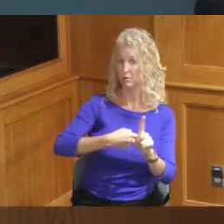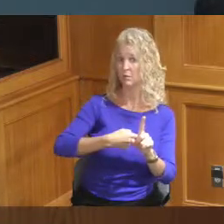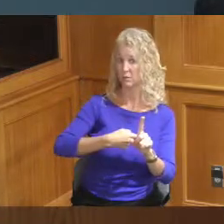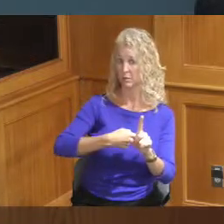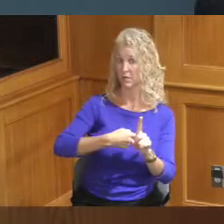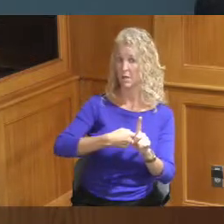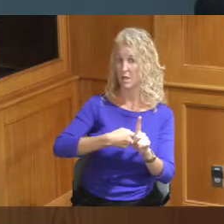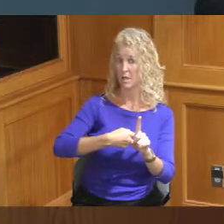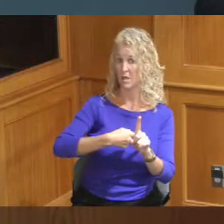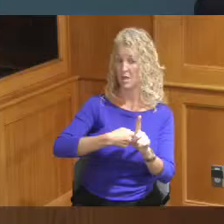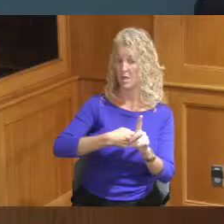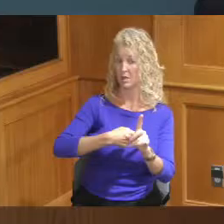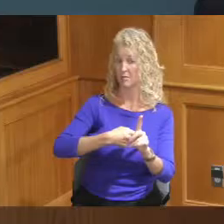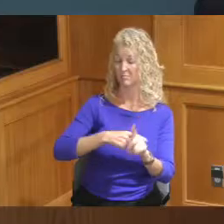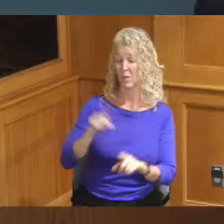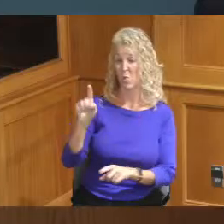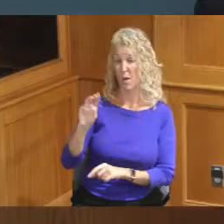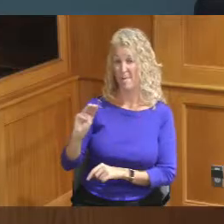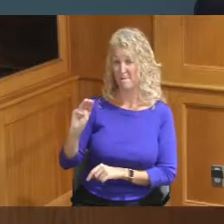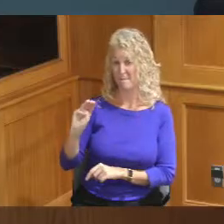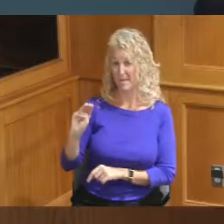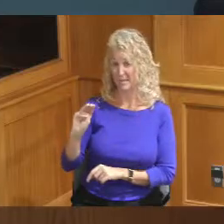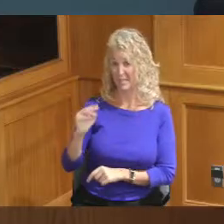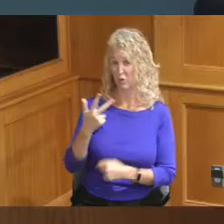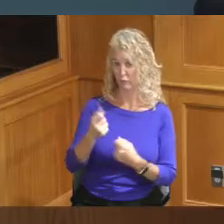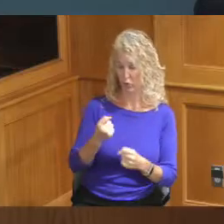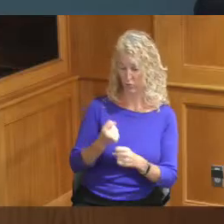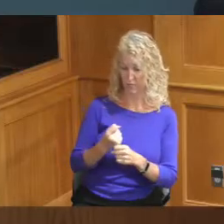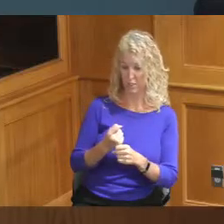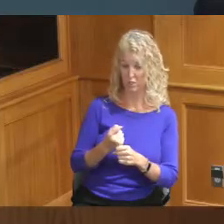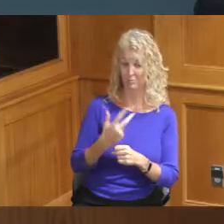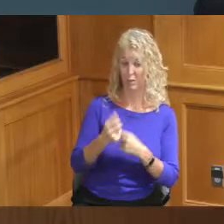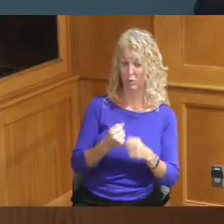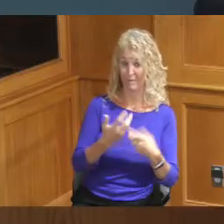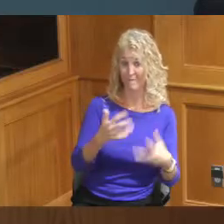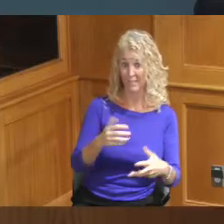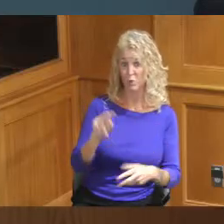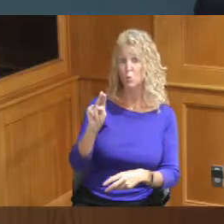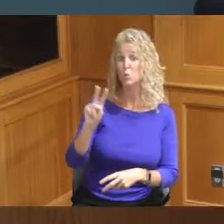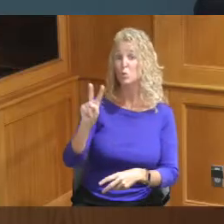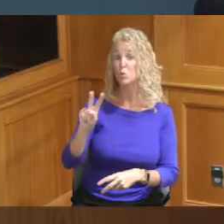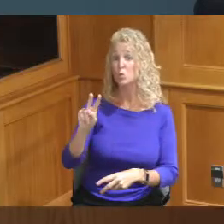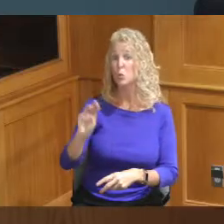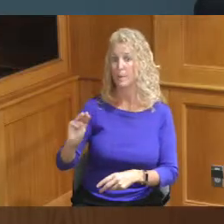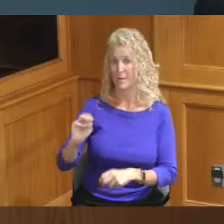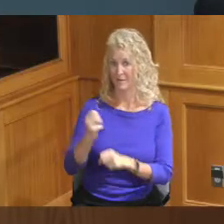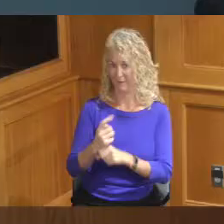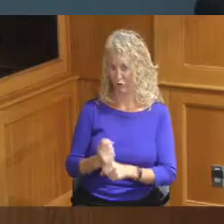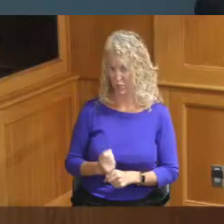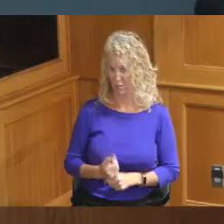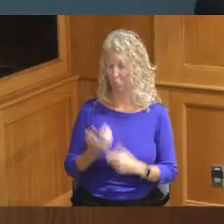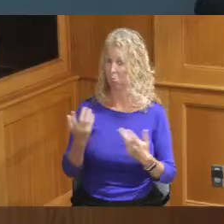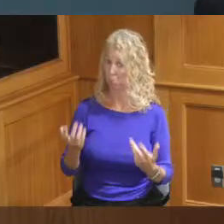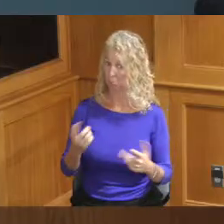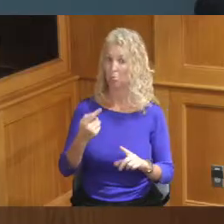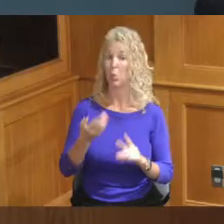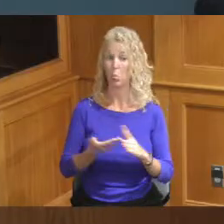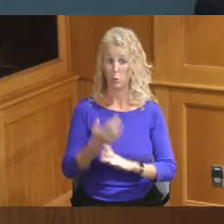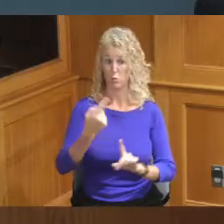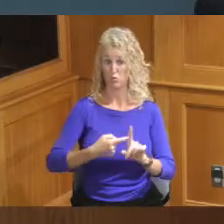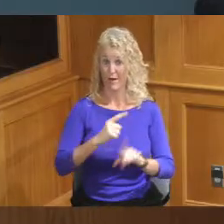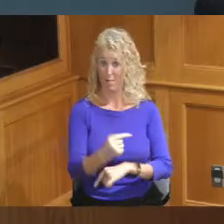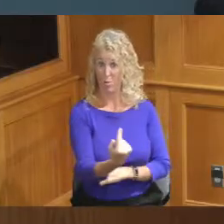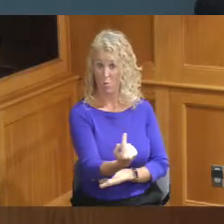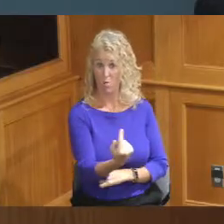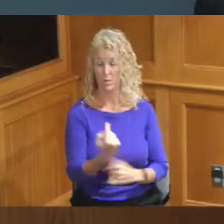not only is it $1 million for the first 3 years, but it graduates to $2 million after that. And all of this by way of rent. We've